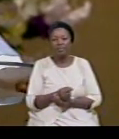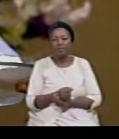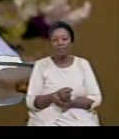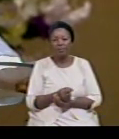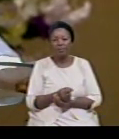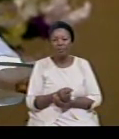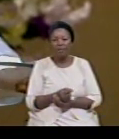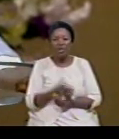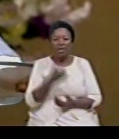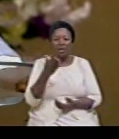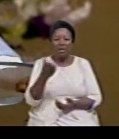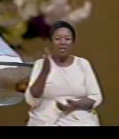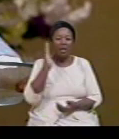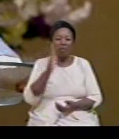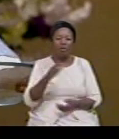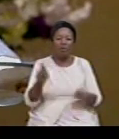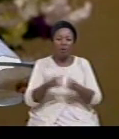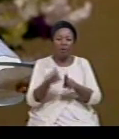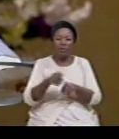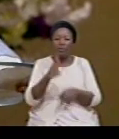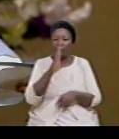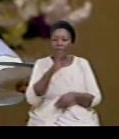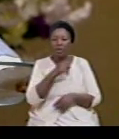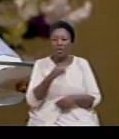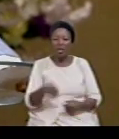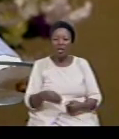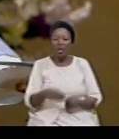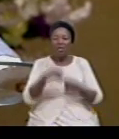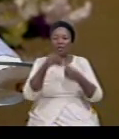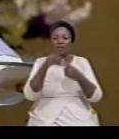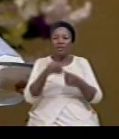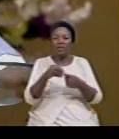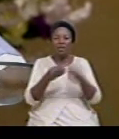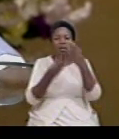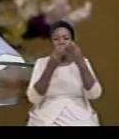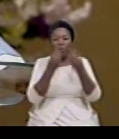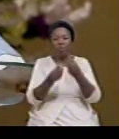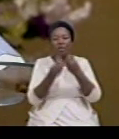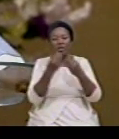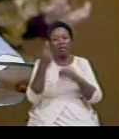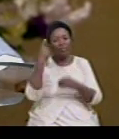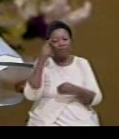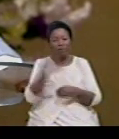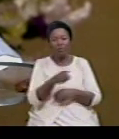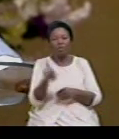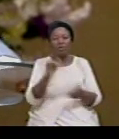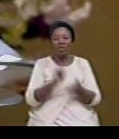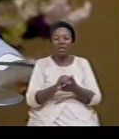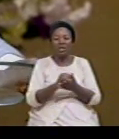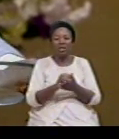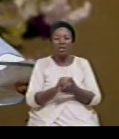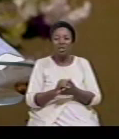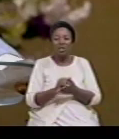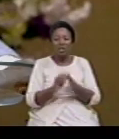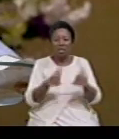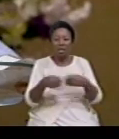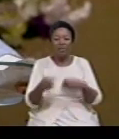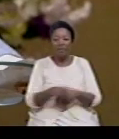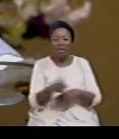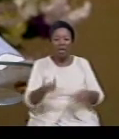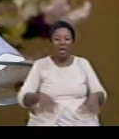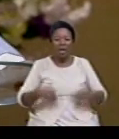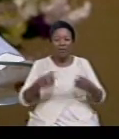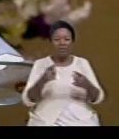There will also be a special physical banquet for those who gave their lives to Christ from all physical